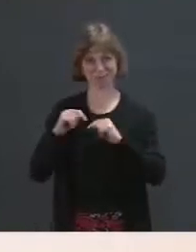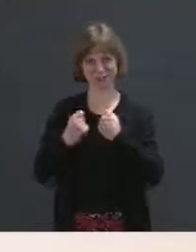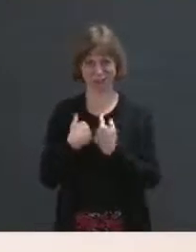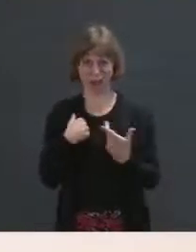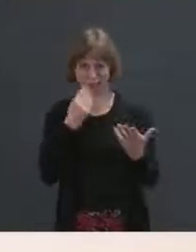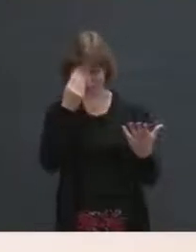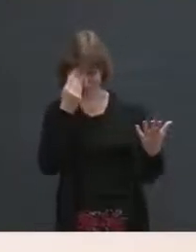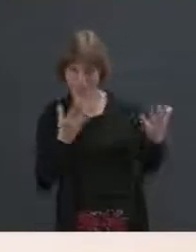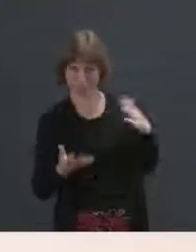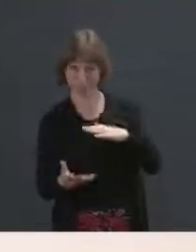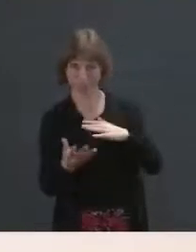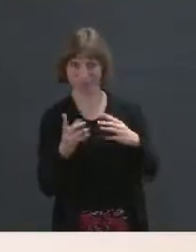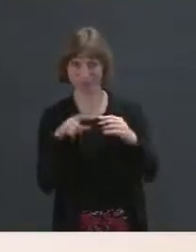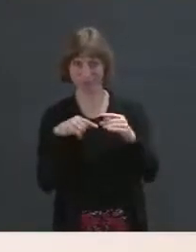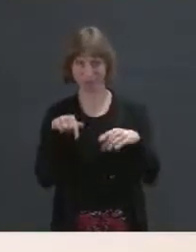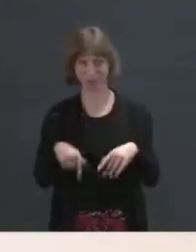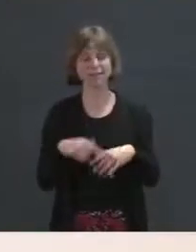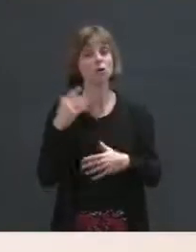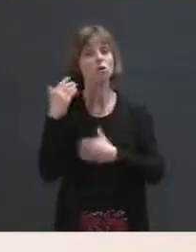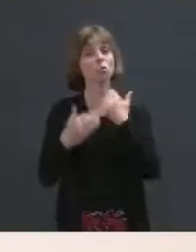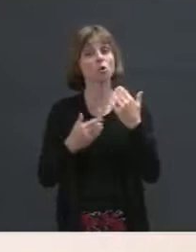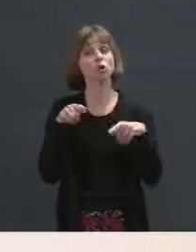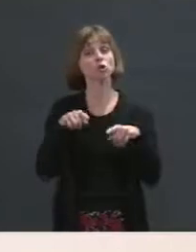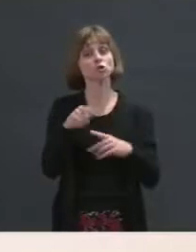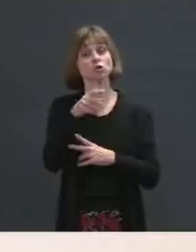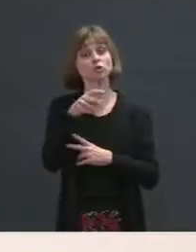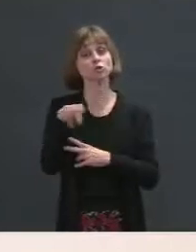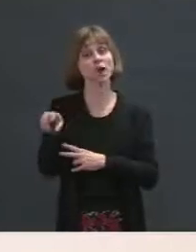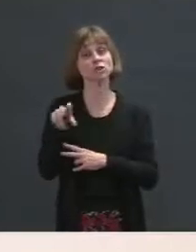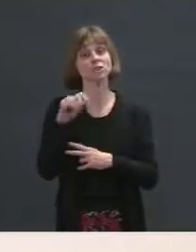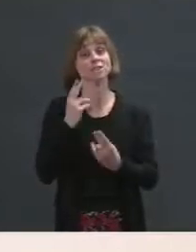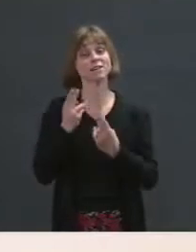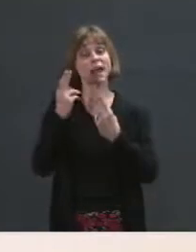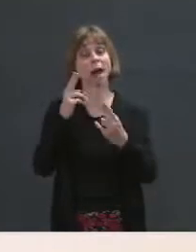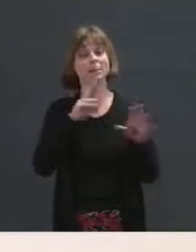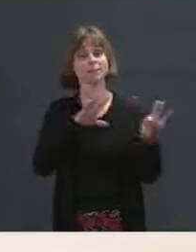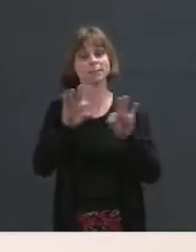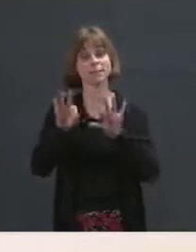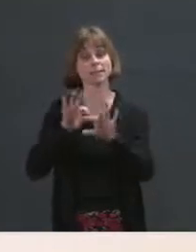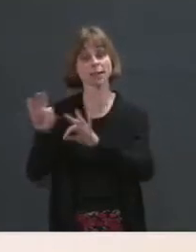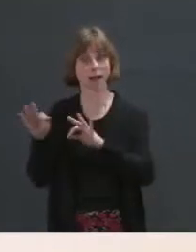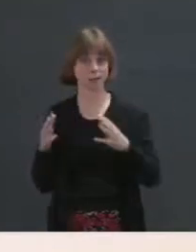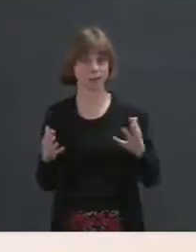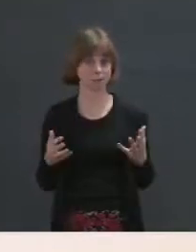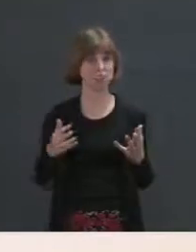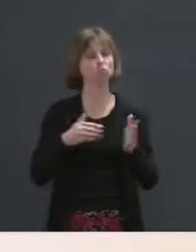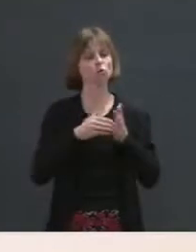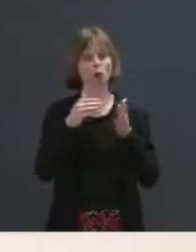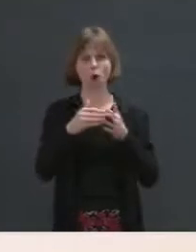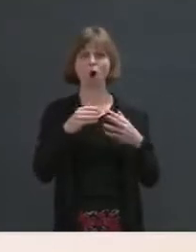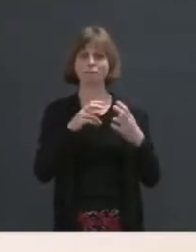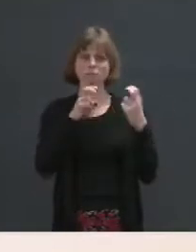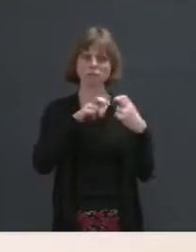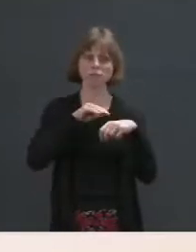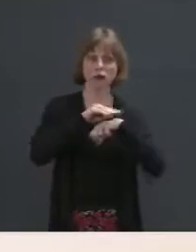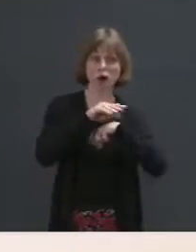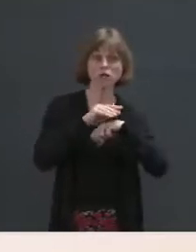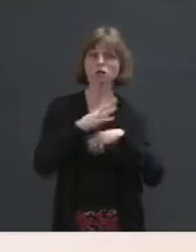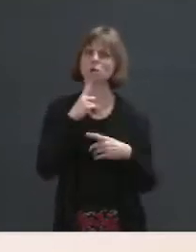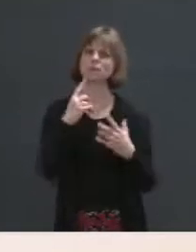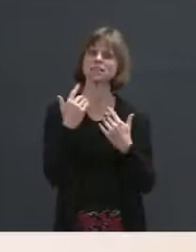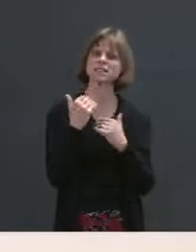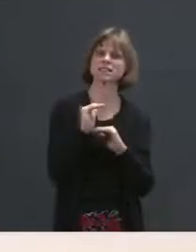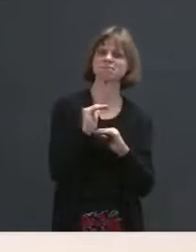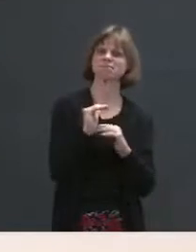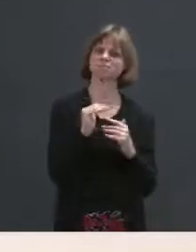process during the transition of nominees being selected, there often was consultation with a limited number of members.